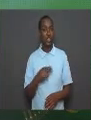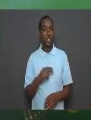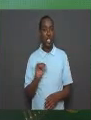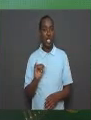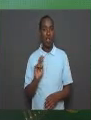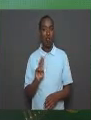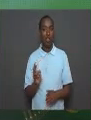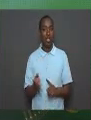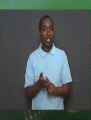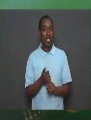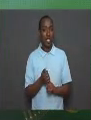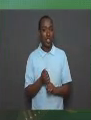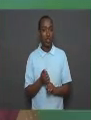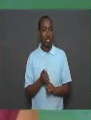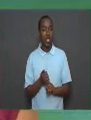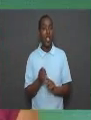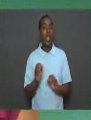and those who are not.